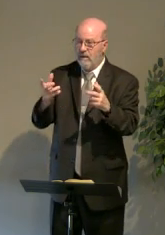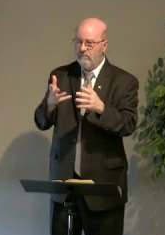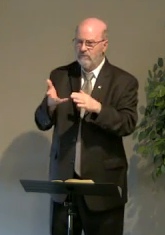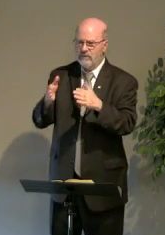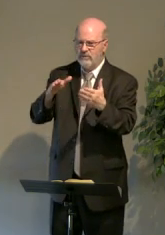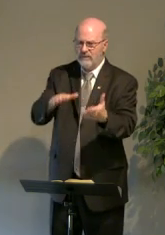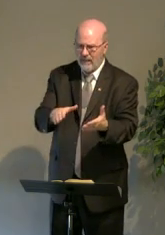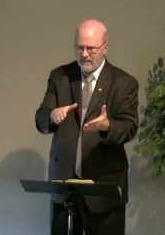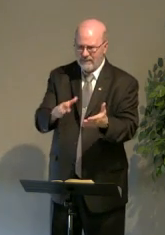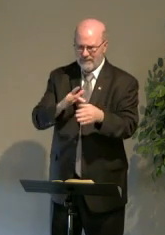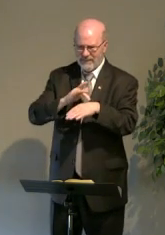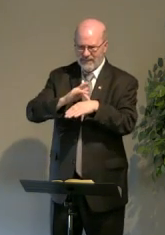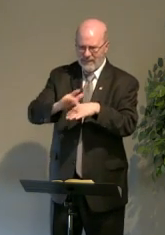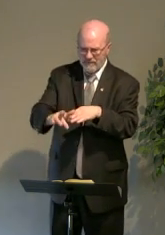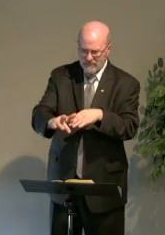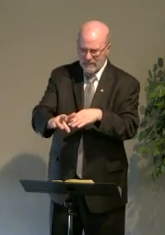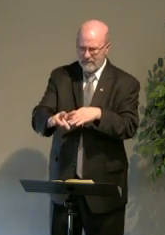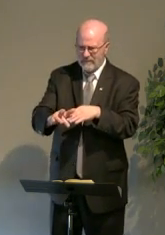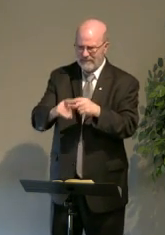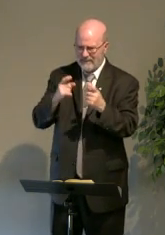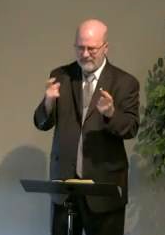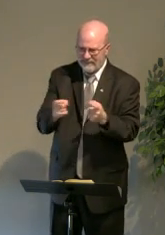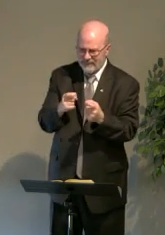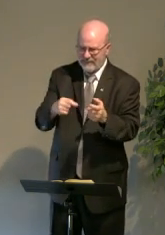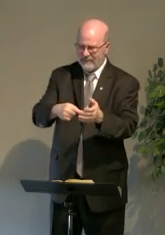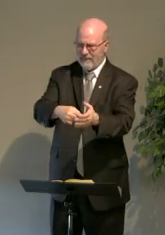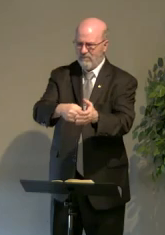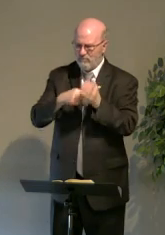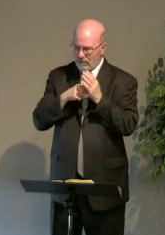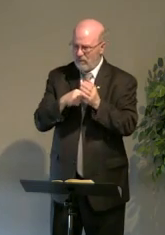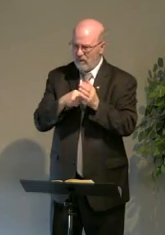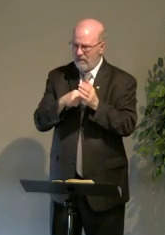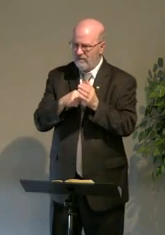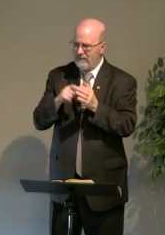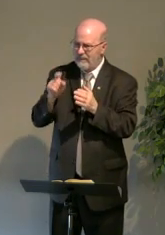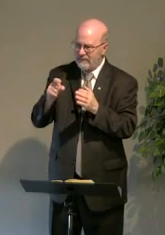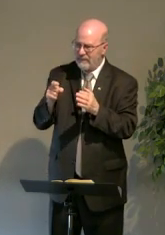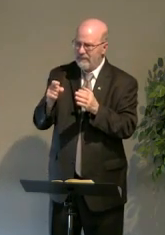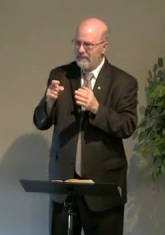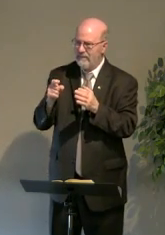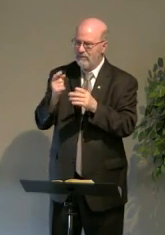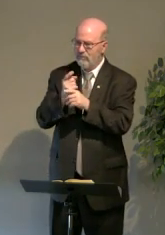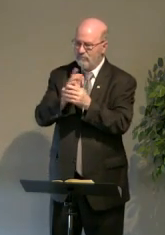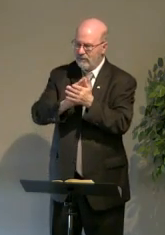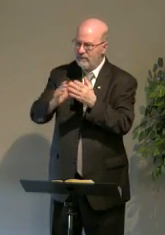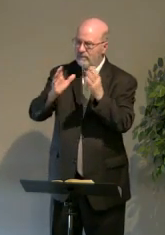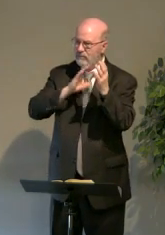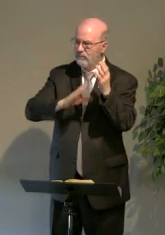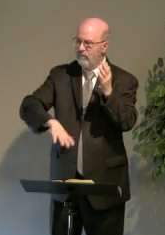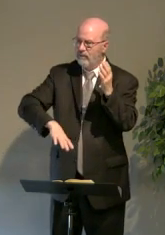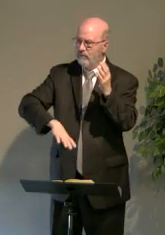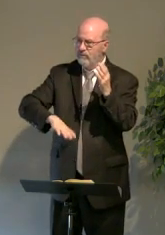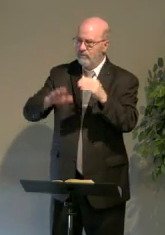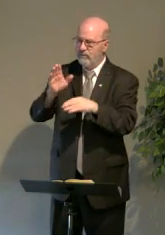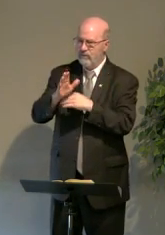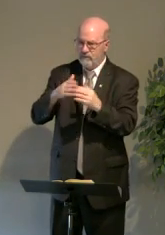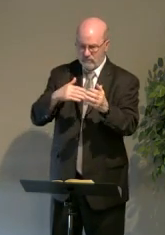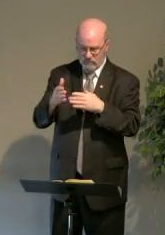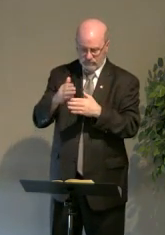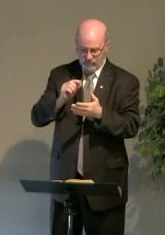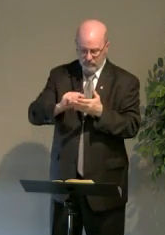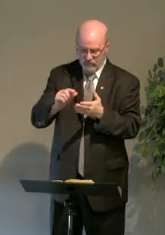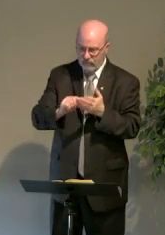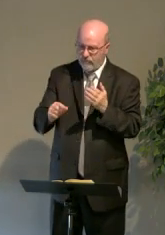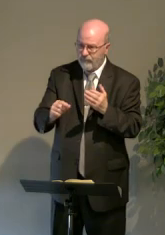this great emptiness, this great void that requires and is in need of the righteousness of Christ. So this afternoon, even though this